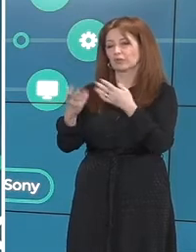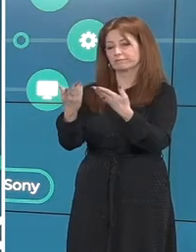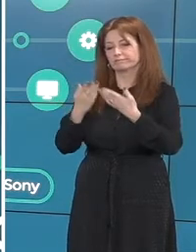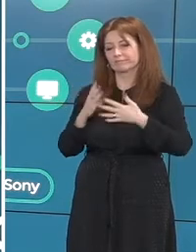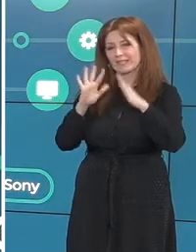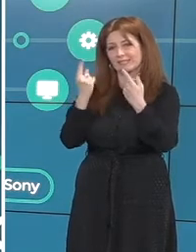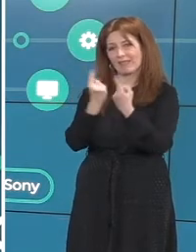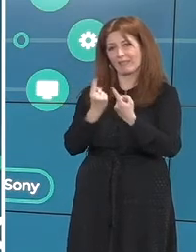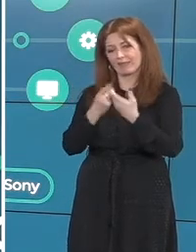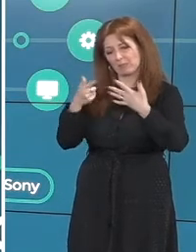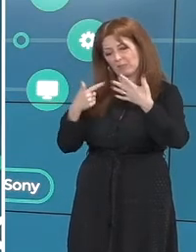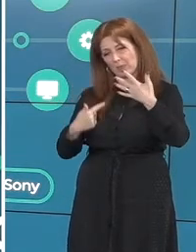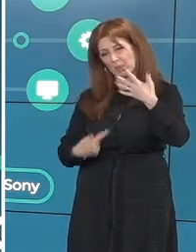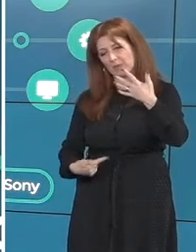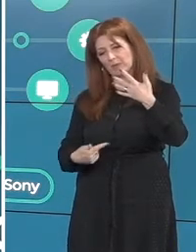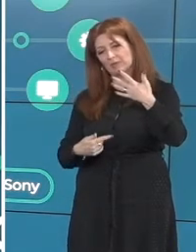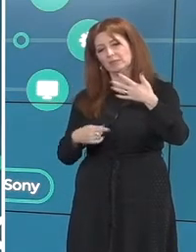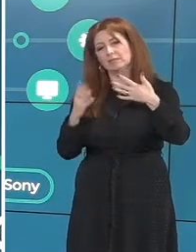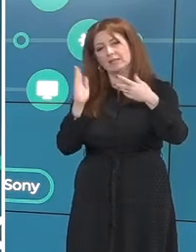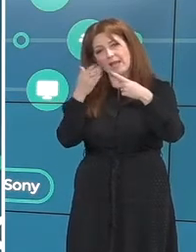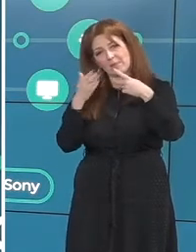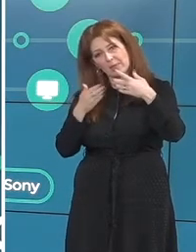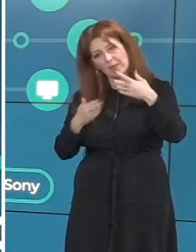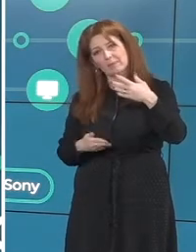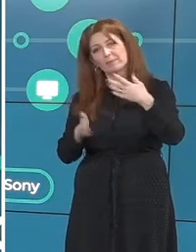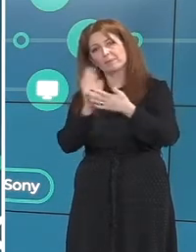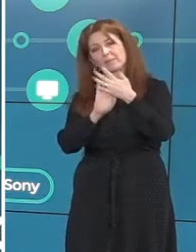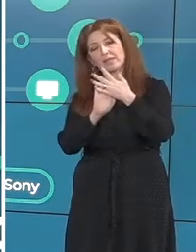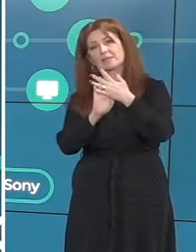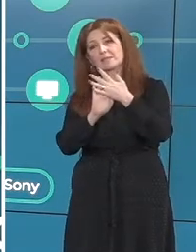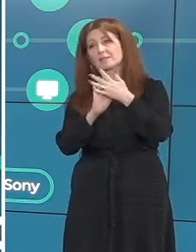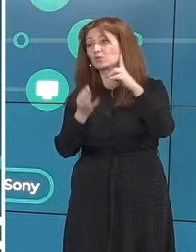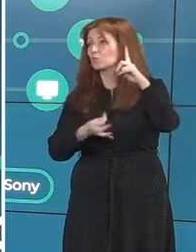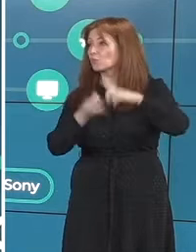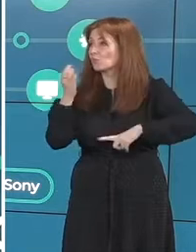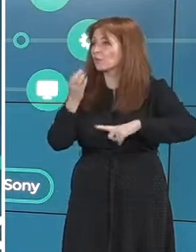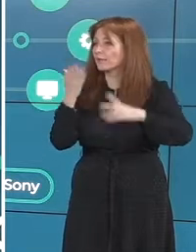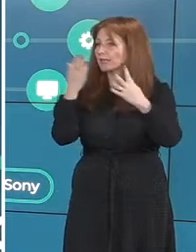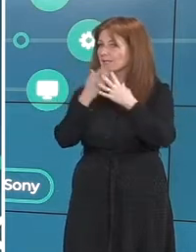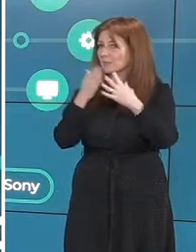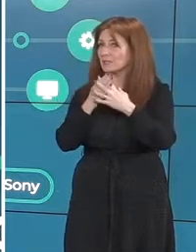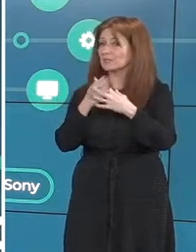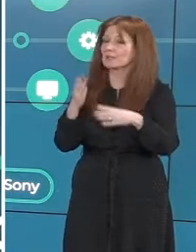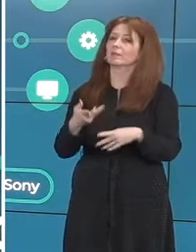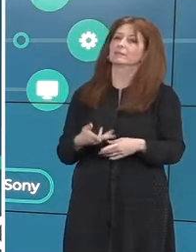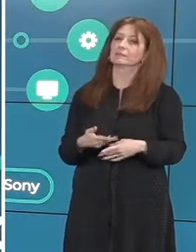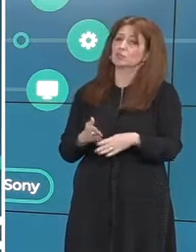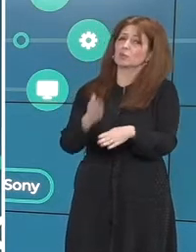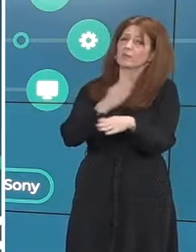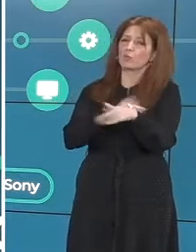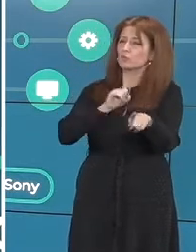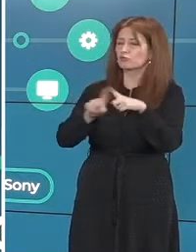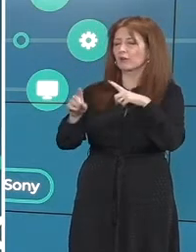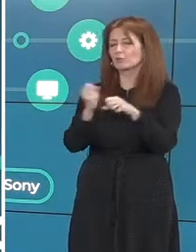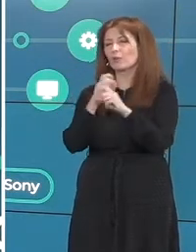need to work on and work through to be good at accessibility. So I think in the early days it was trying to do everything, and I think now it provides a bit